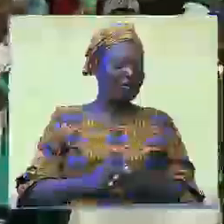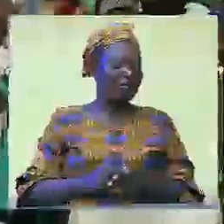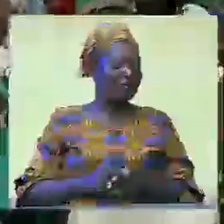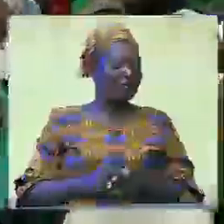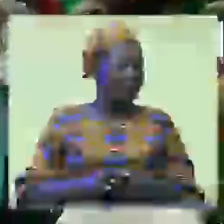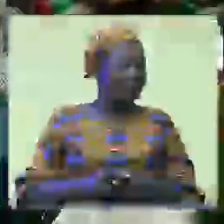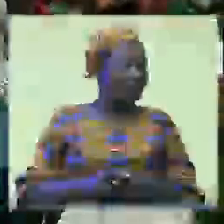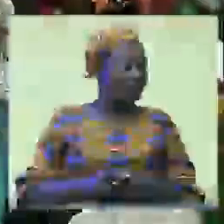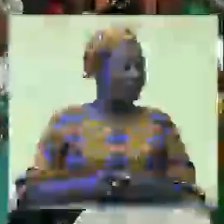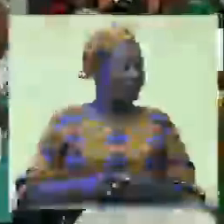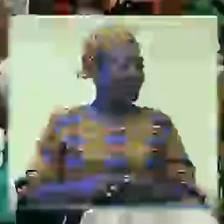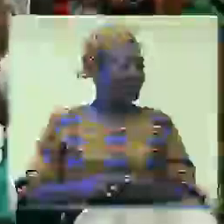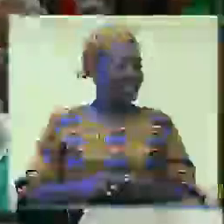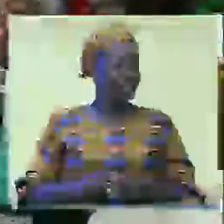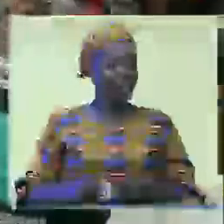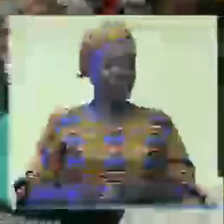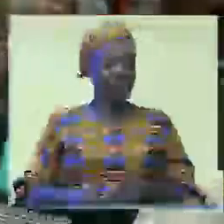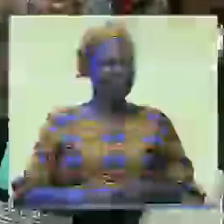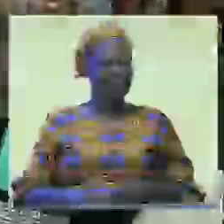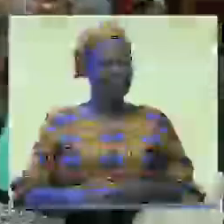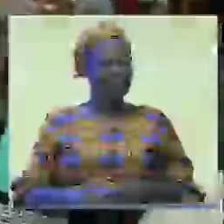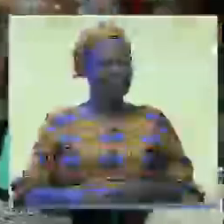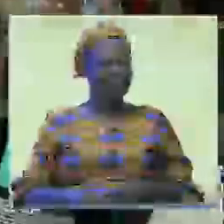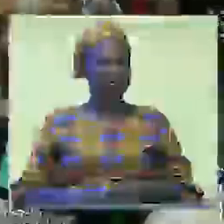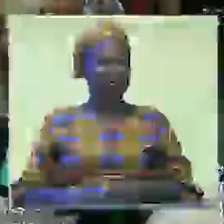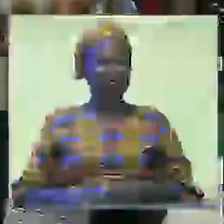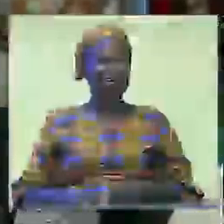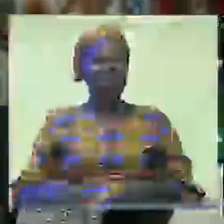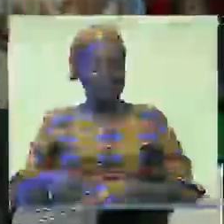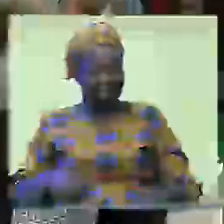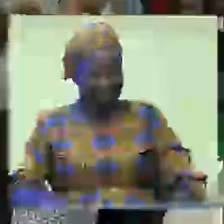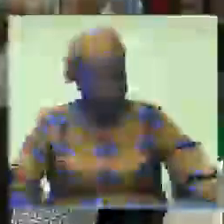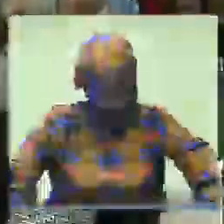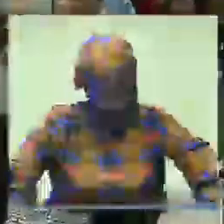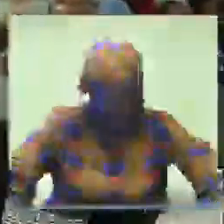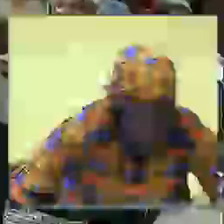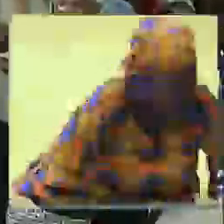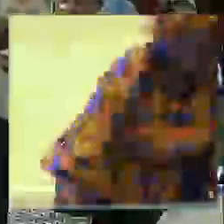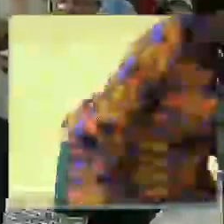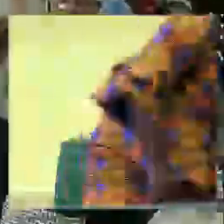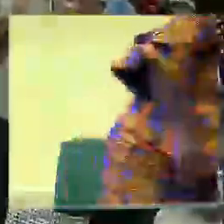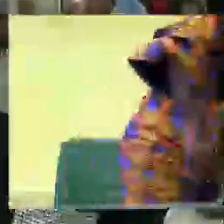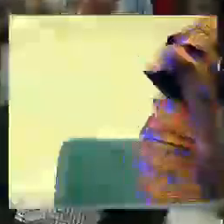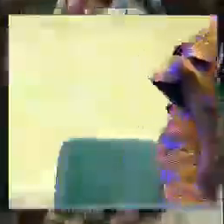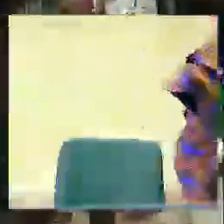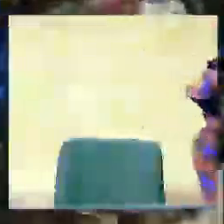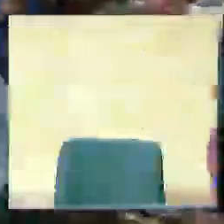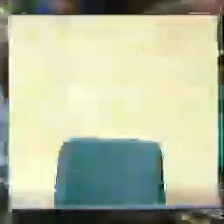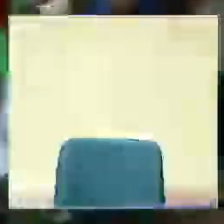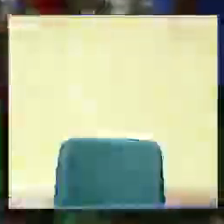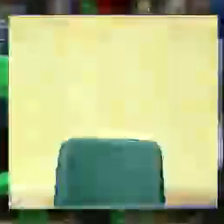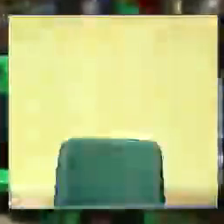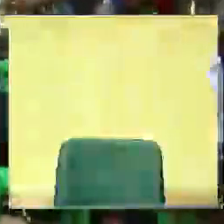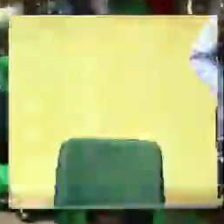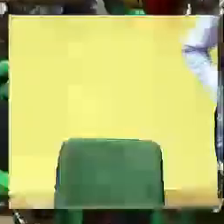amen. Put your hand together for Jesus. This kind